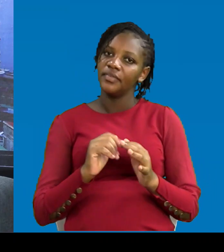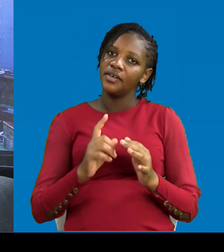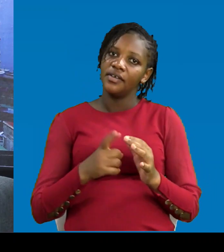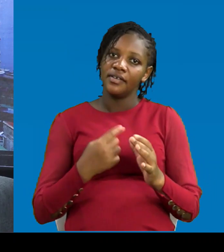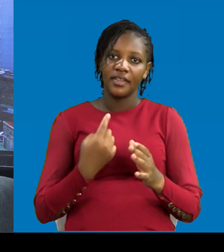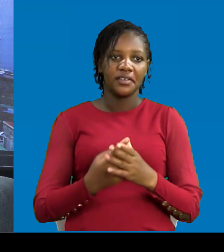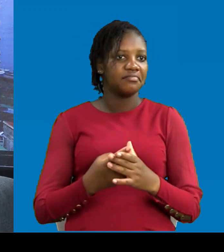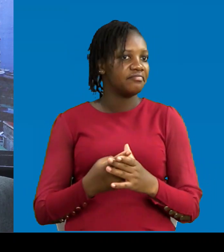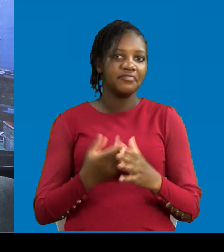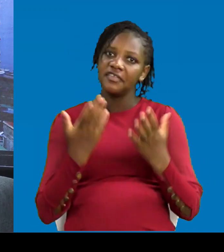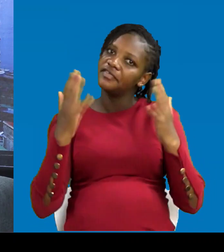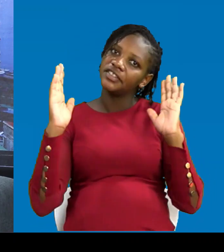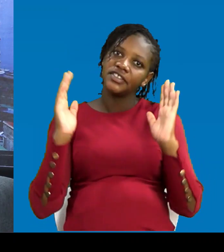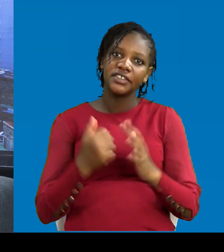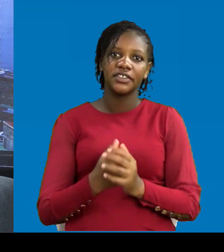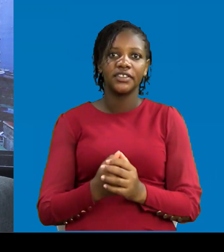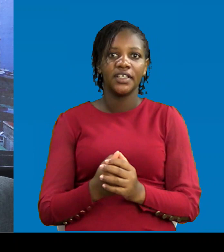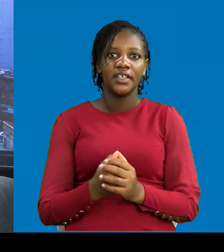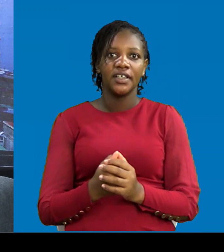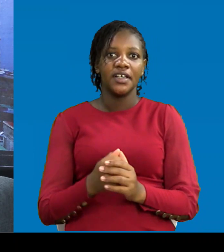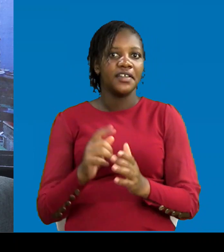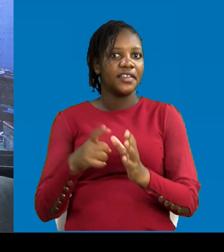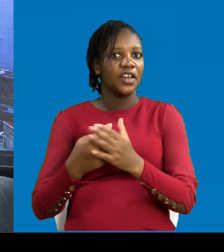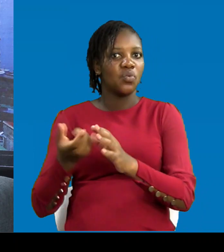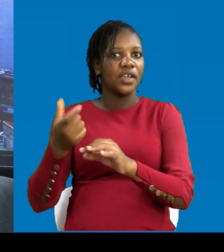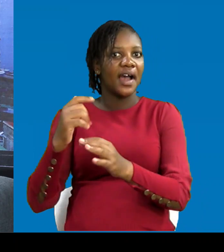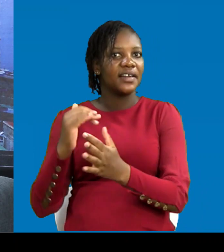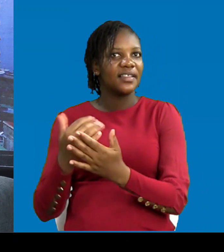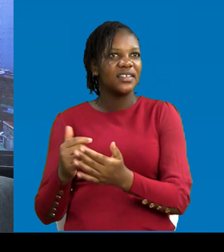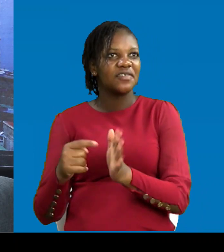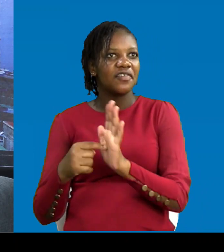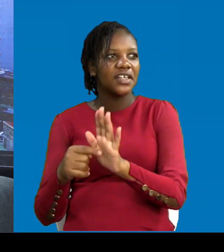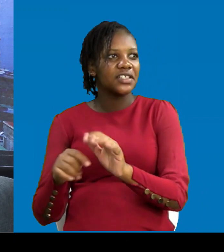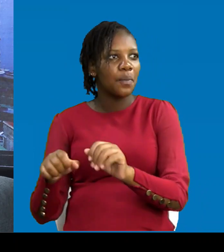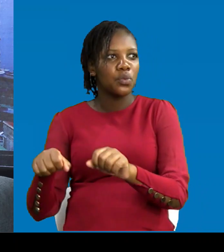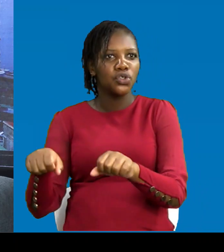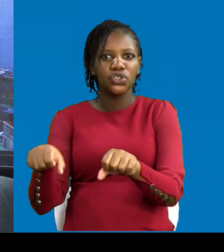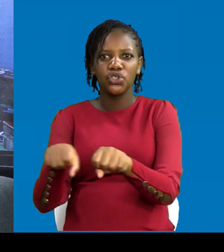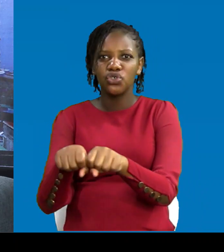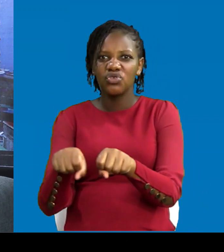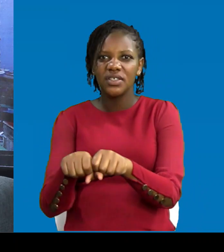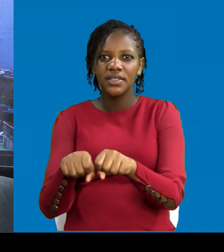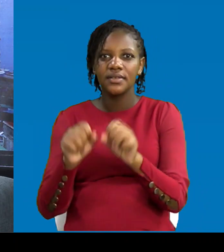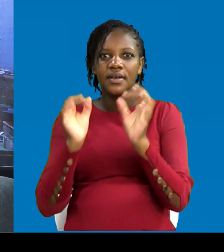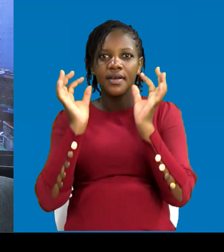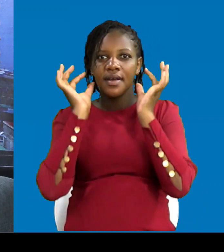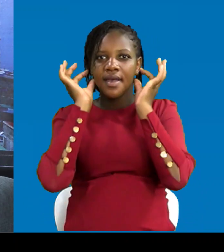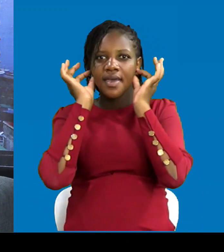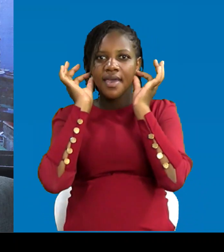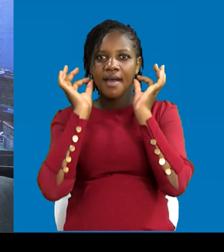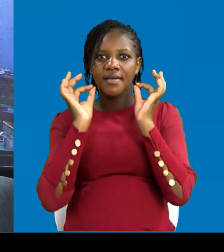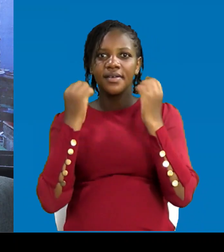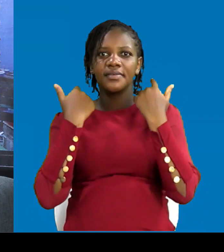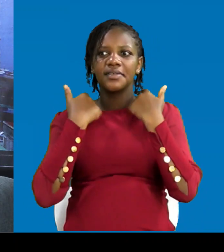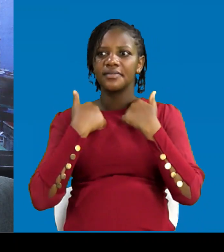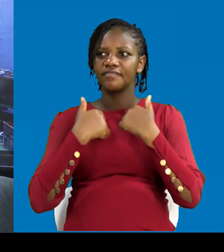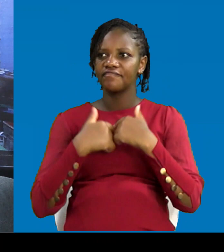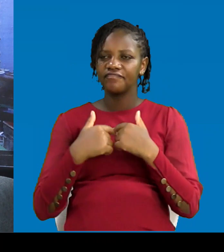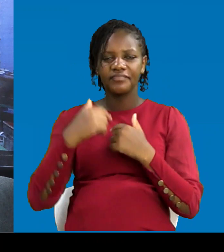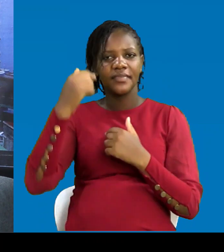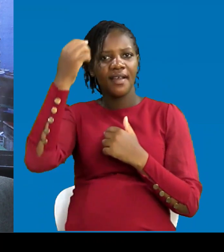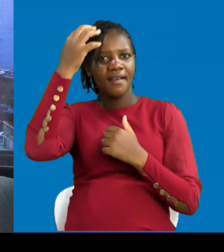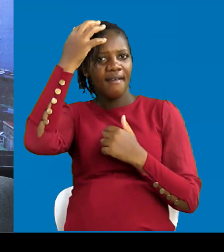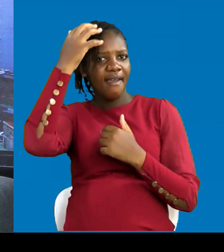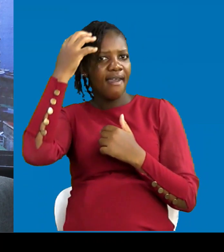up. These aspects like shoes, the accessories, which is jewelry, if they are bags. Then we work with hairstylists, we work